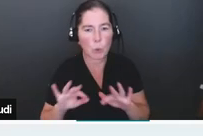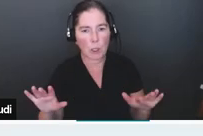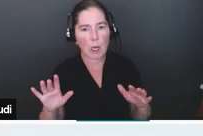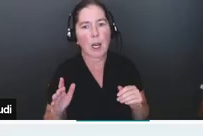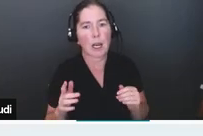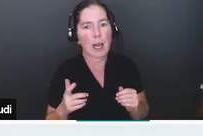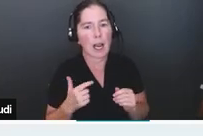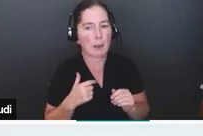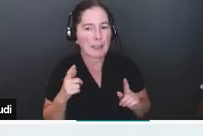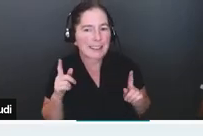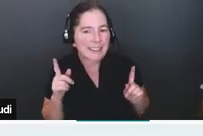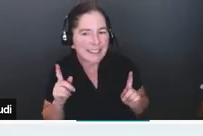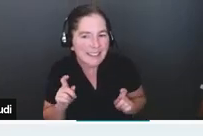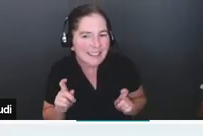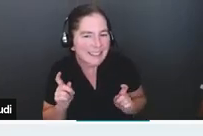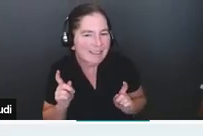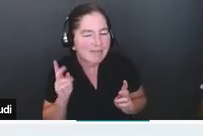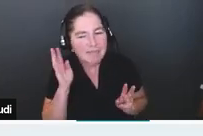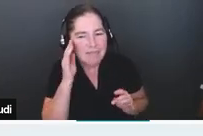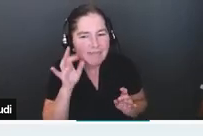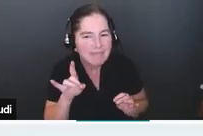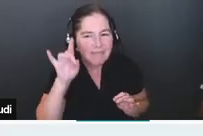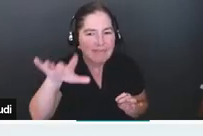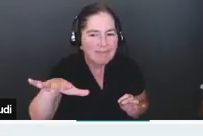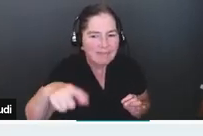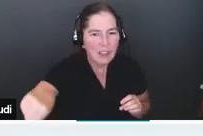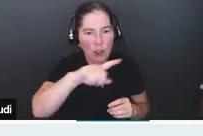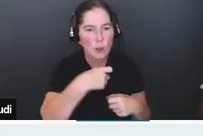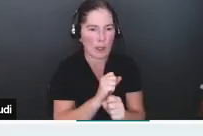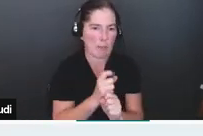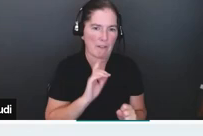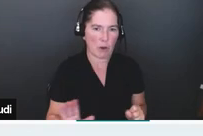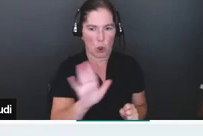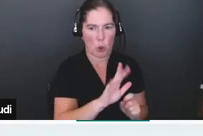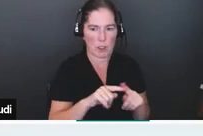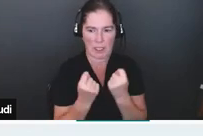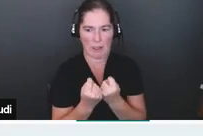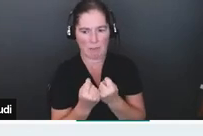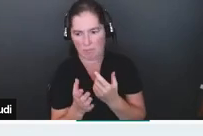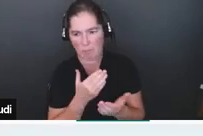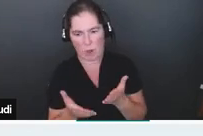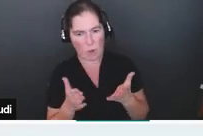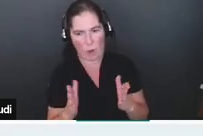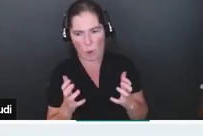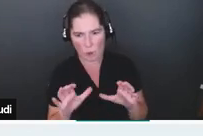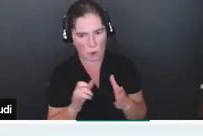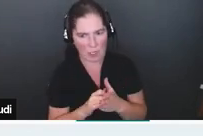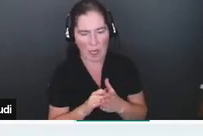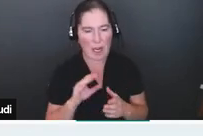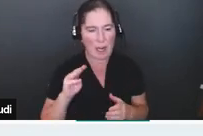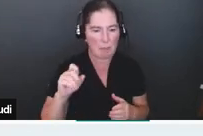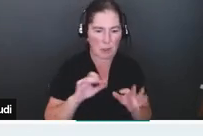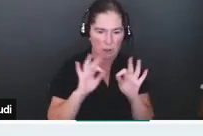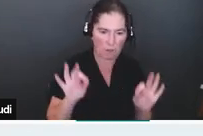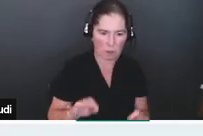gonna tease your brains with that and drop it that you can make forms for you and your team. However you wanna do your learning on Microsoft Forms, if you use